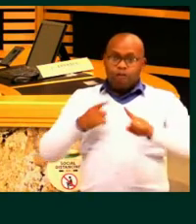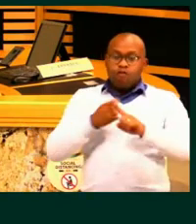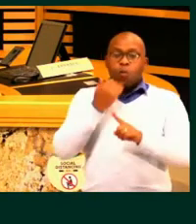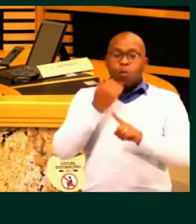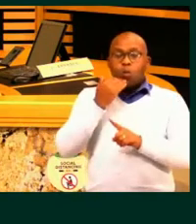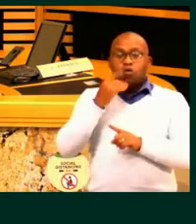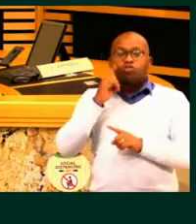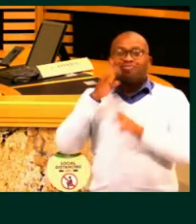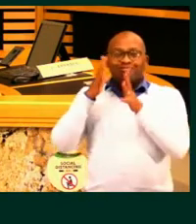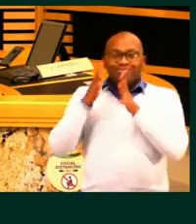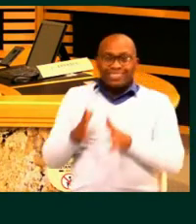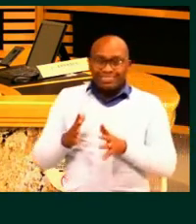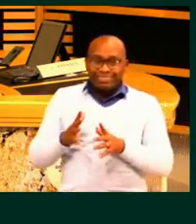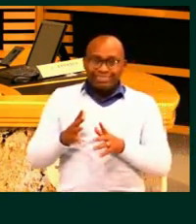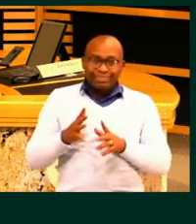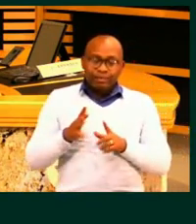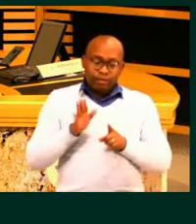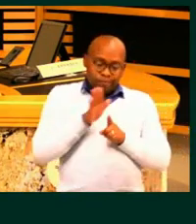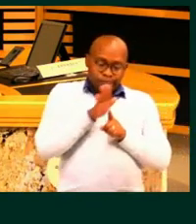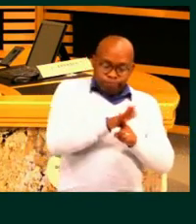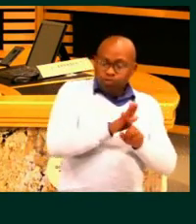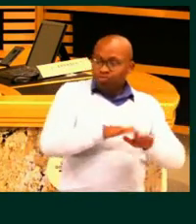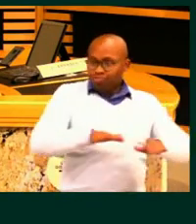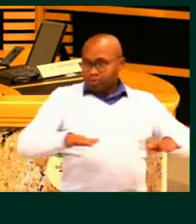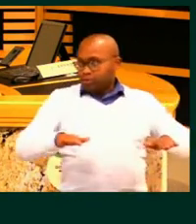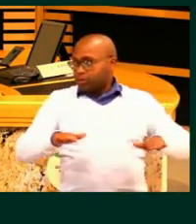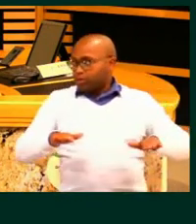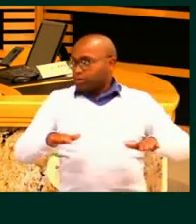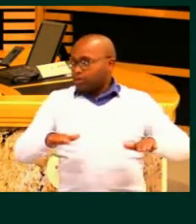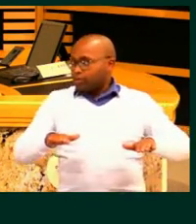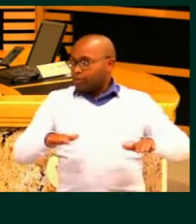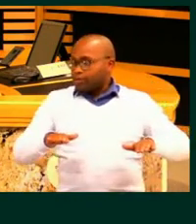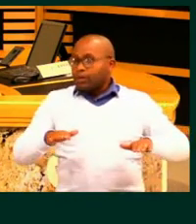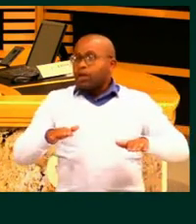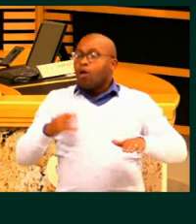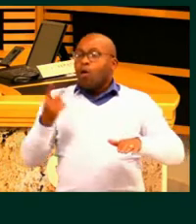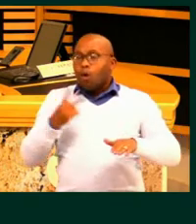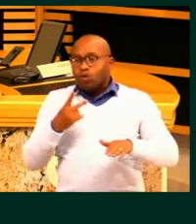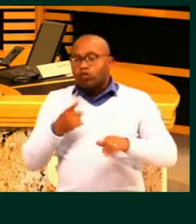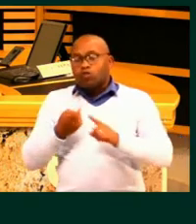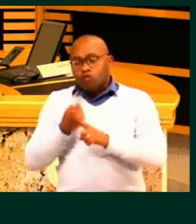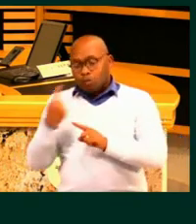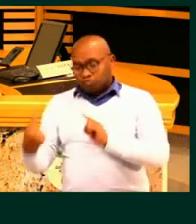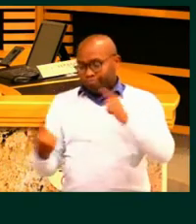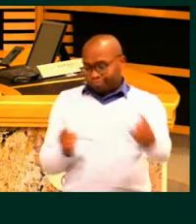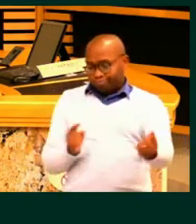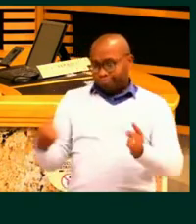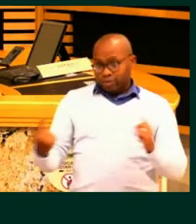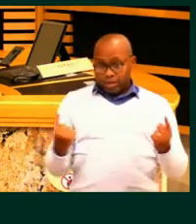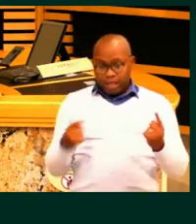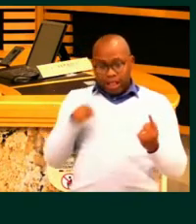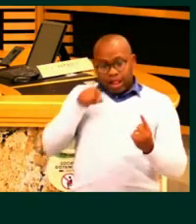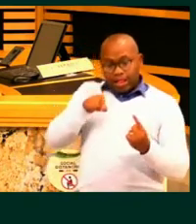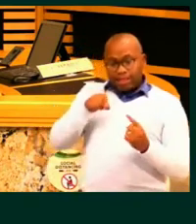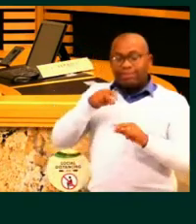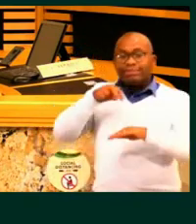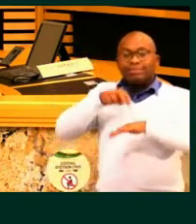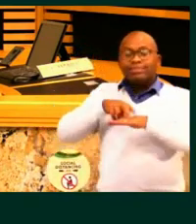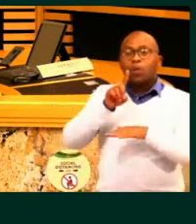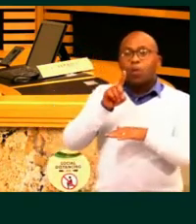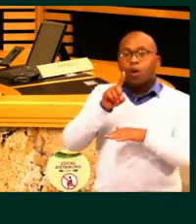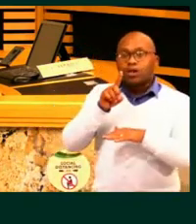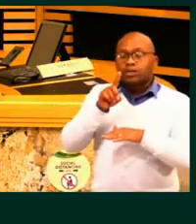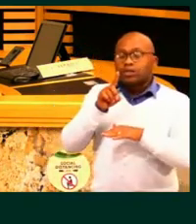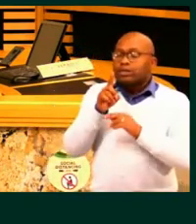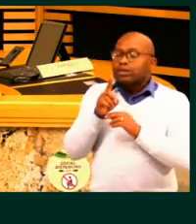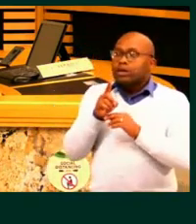of pupils in a toxic power Dynamic and are safe from one another this requires unique policies which will allow a safe